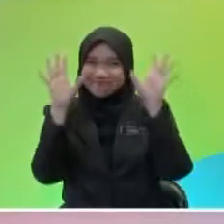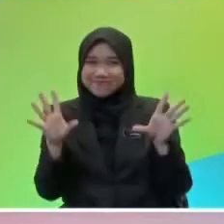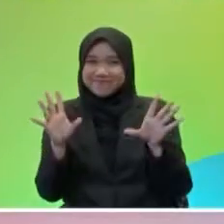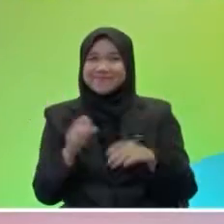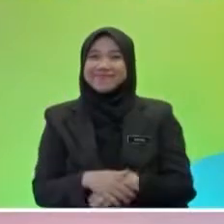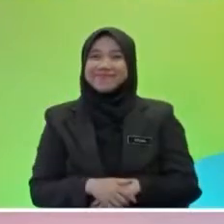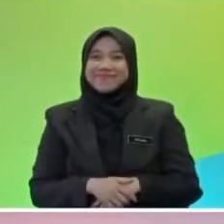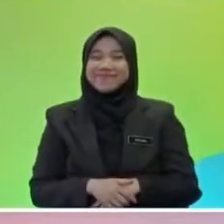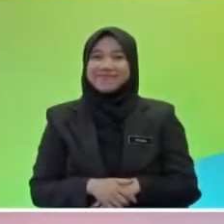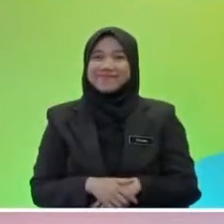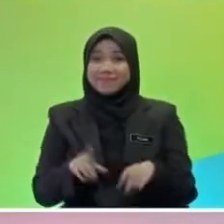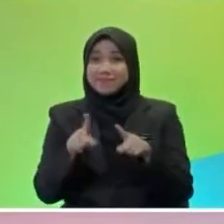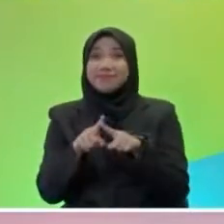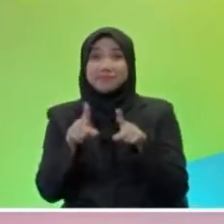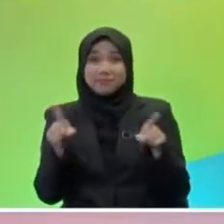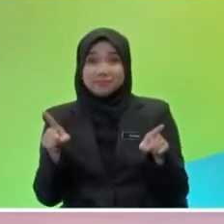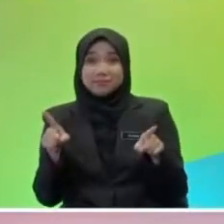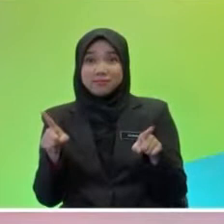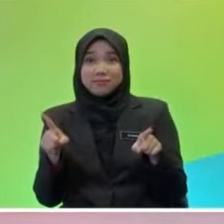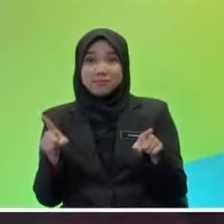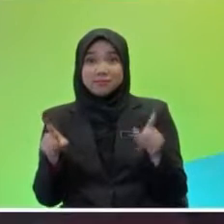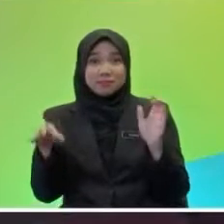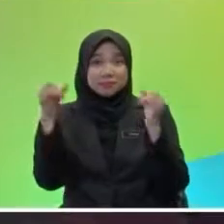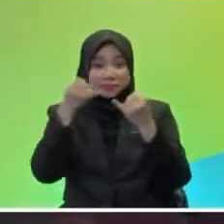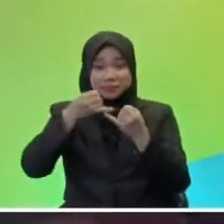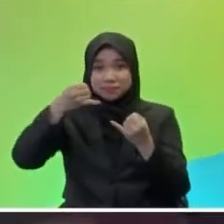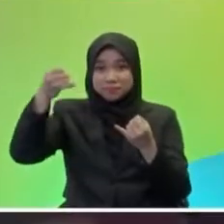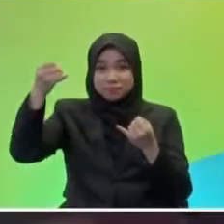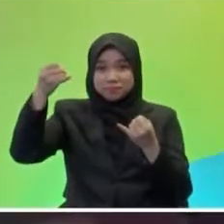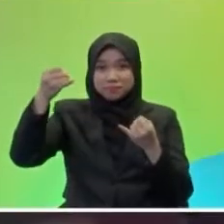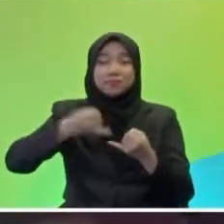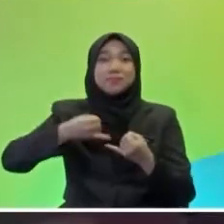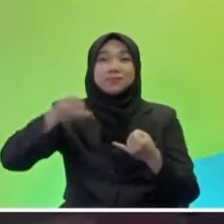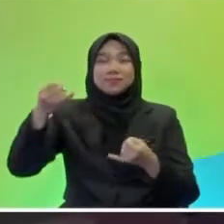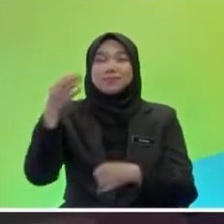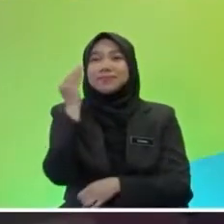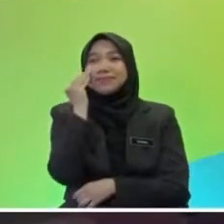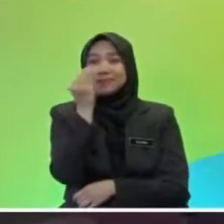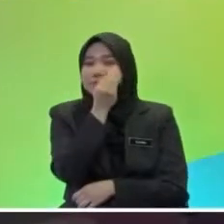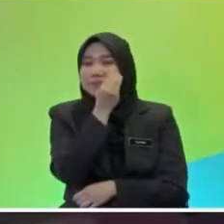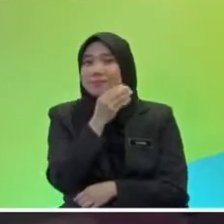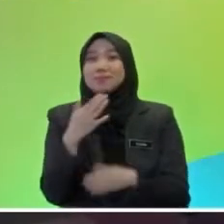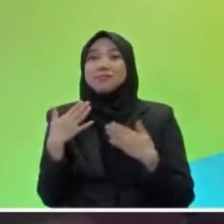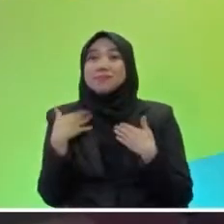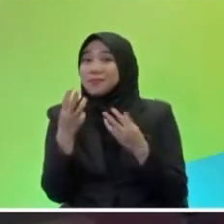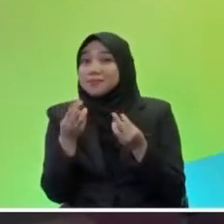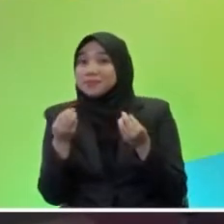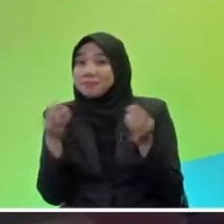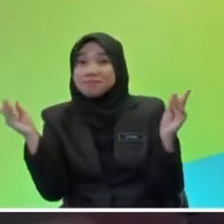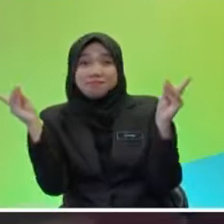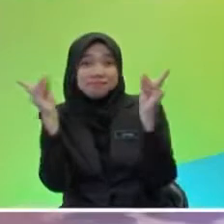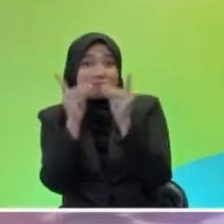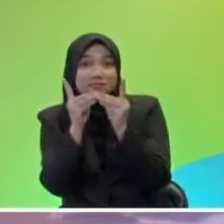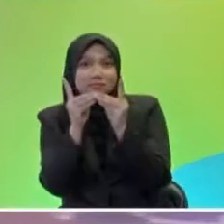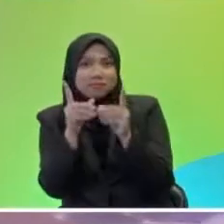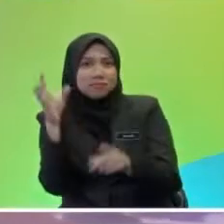the differences, we know the type of the flower here, right? Yes. Type of plants here. Mm-hmm. Okay. I want you to find the